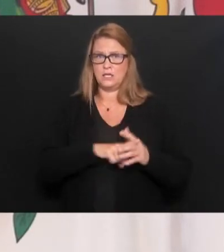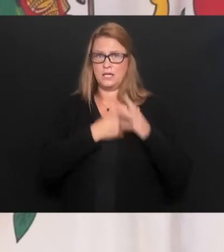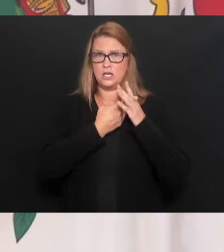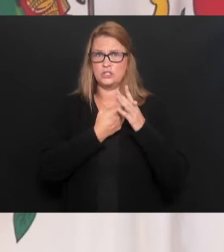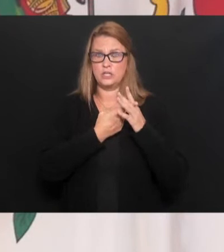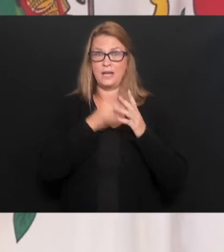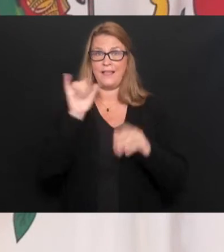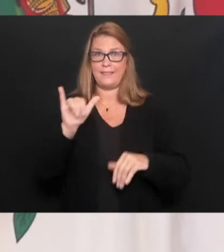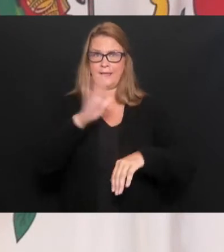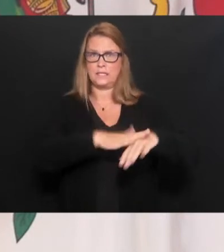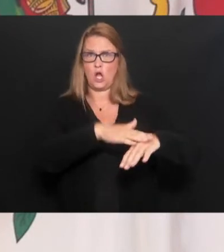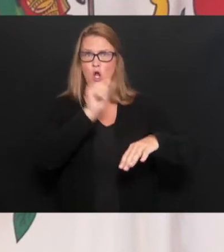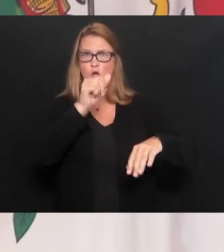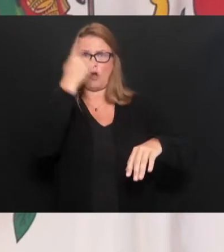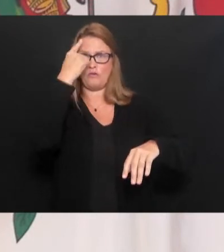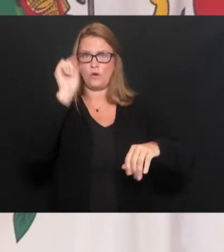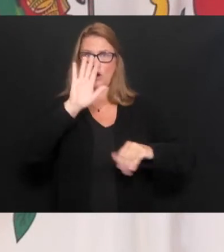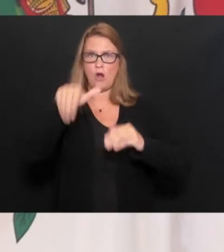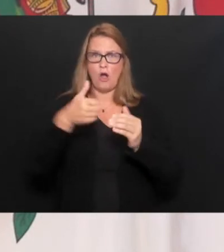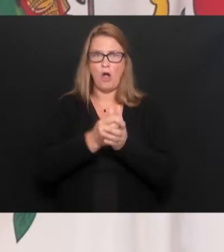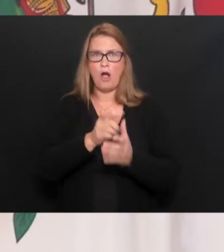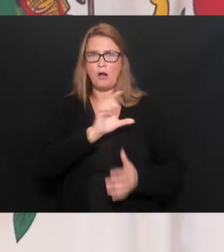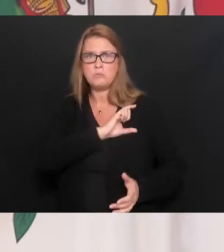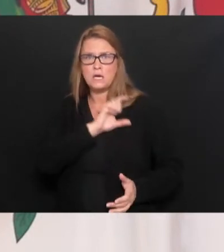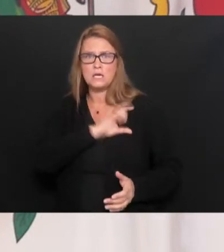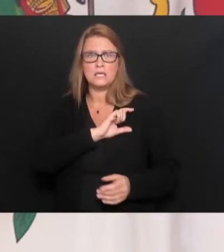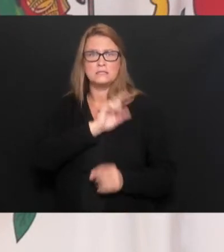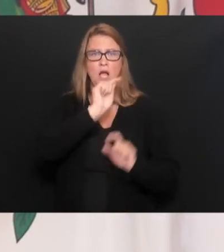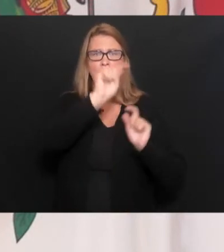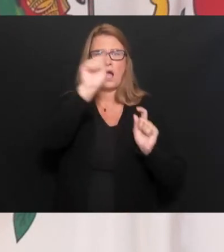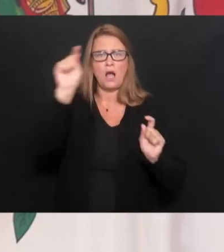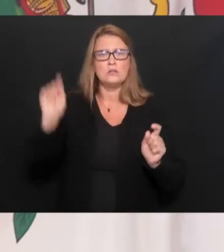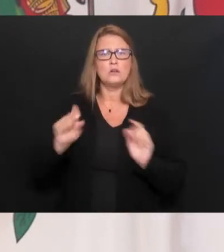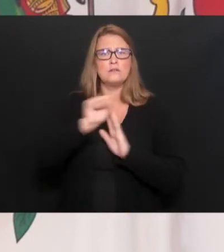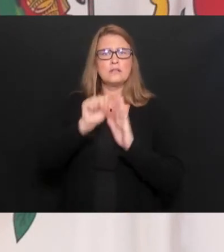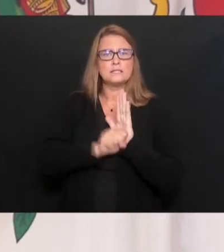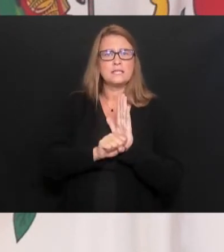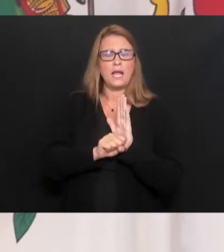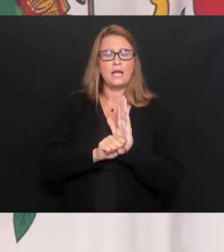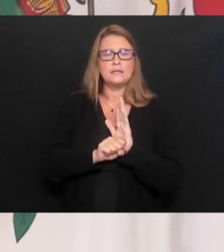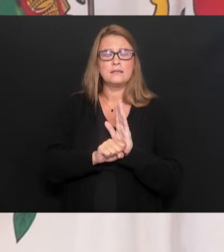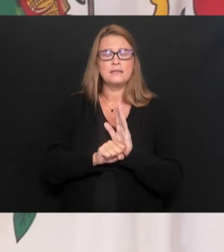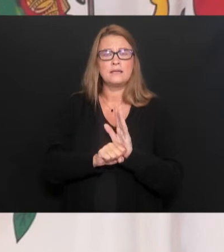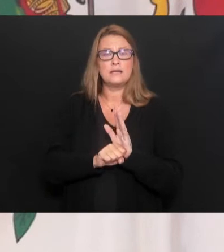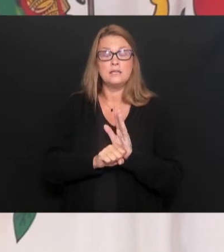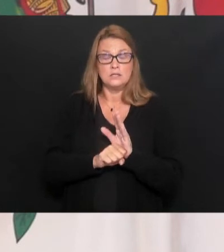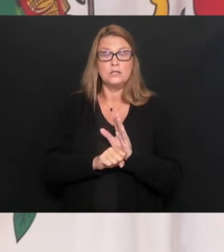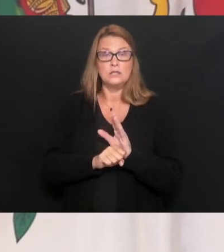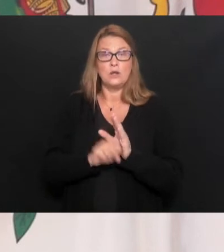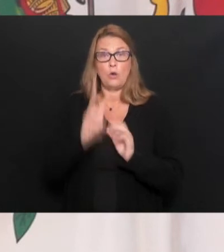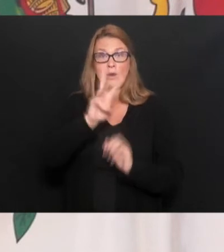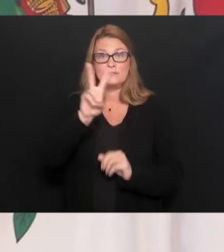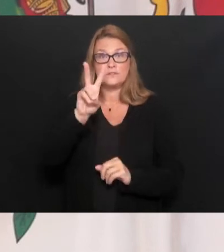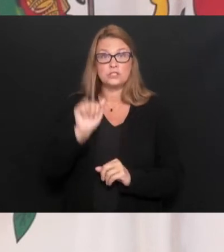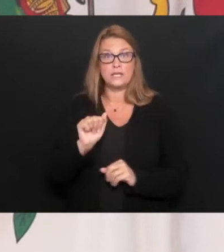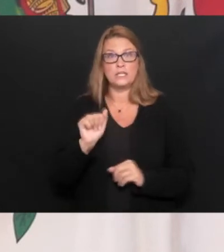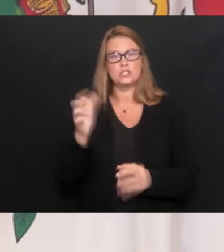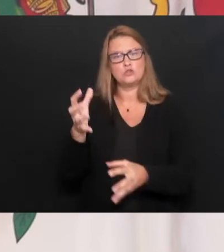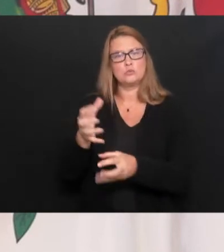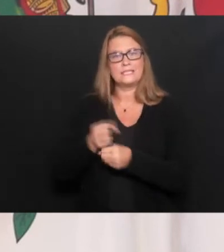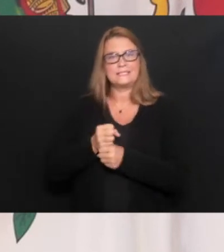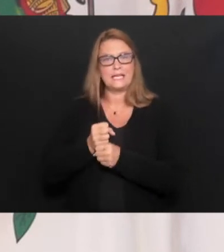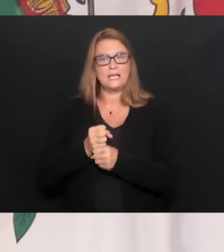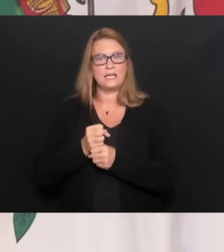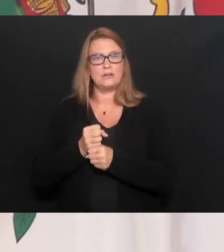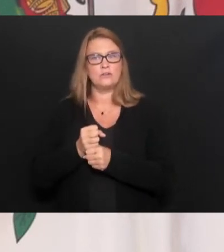of our law enforcement, you know, officers all across our state. It basically is to receive social